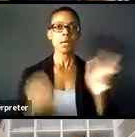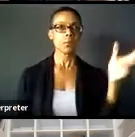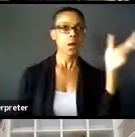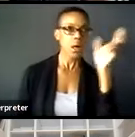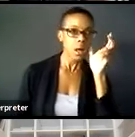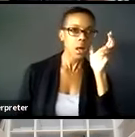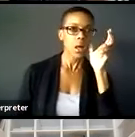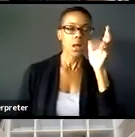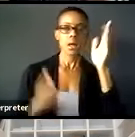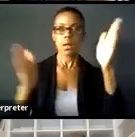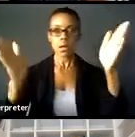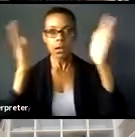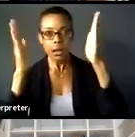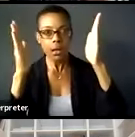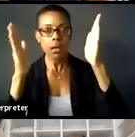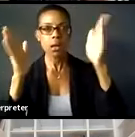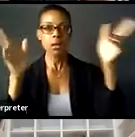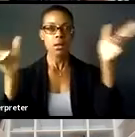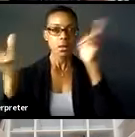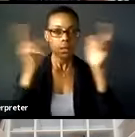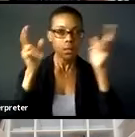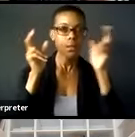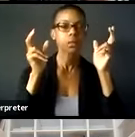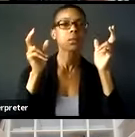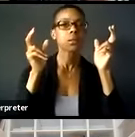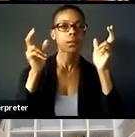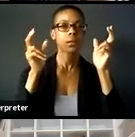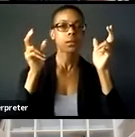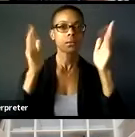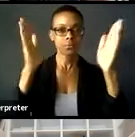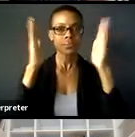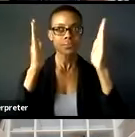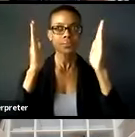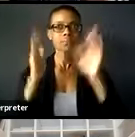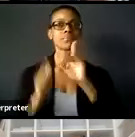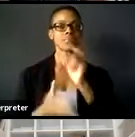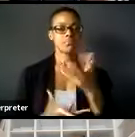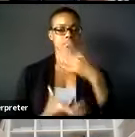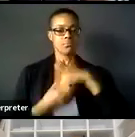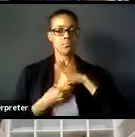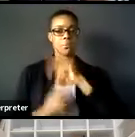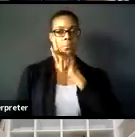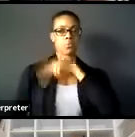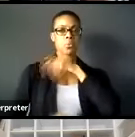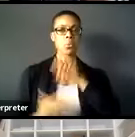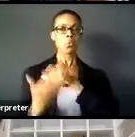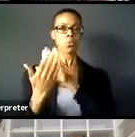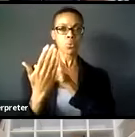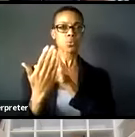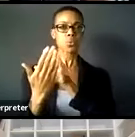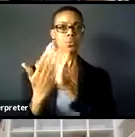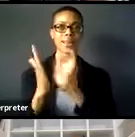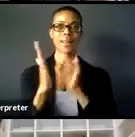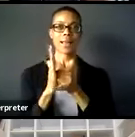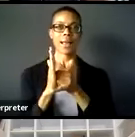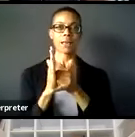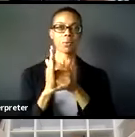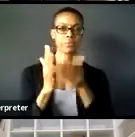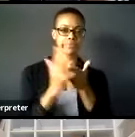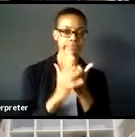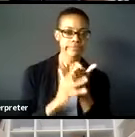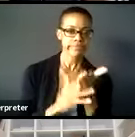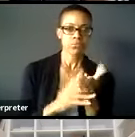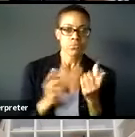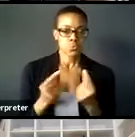are taking into real personal approaches on how they want to maneuver through these